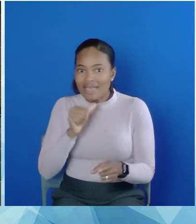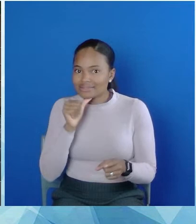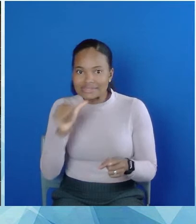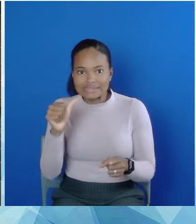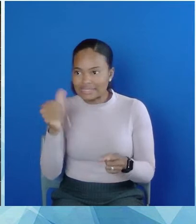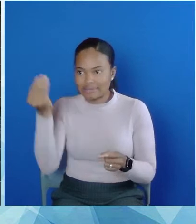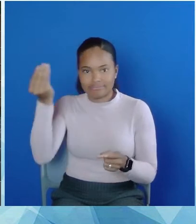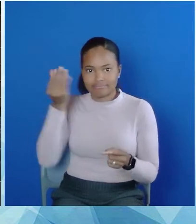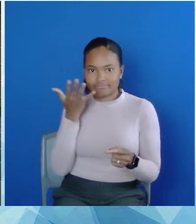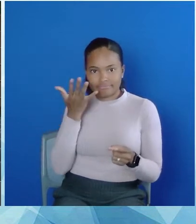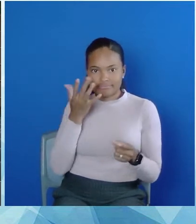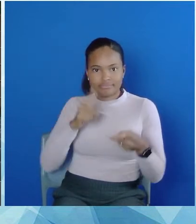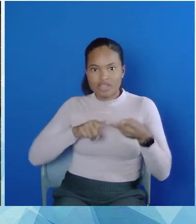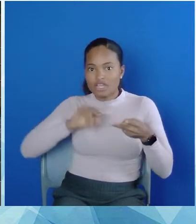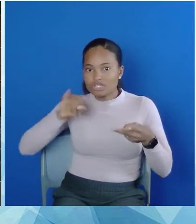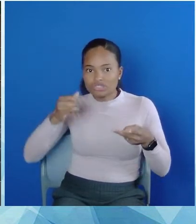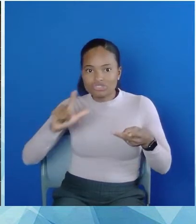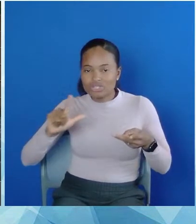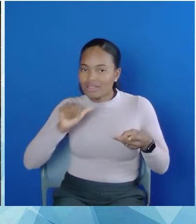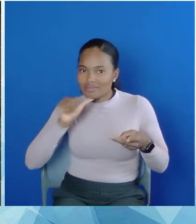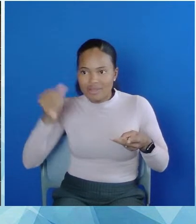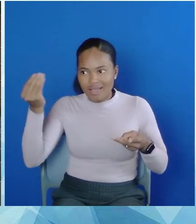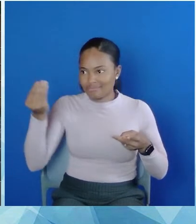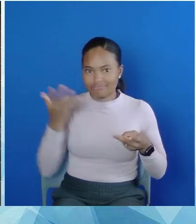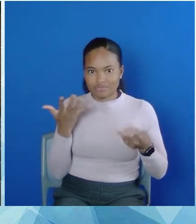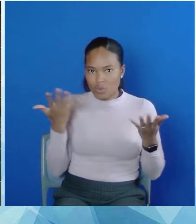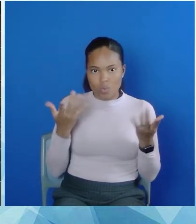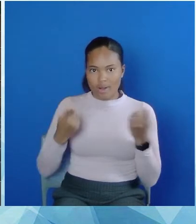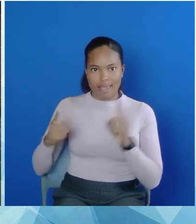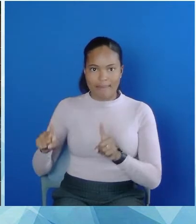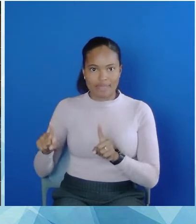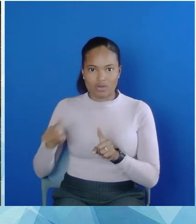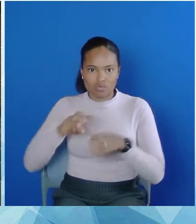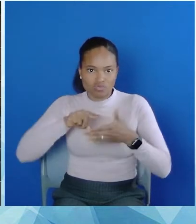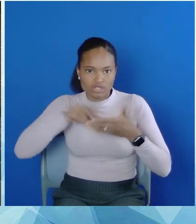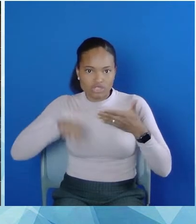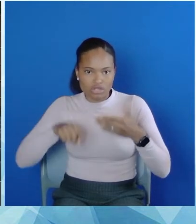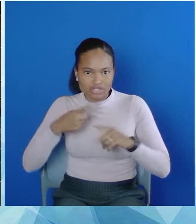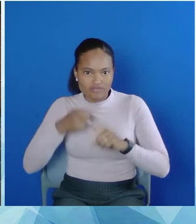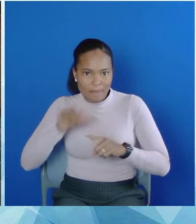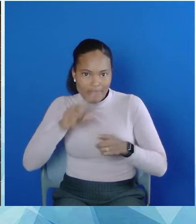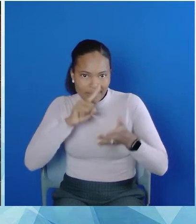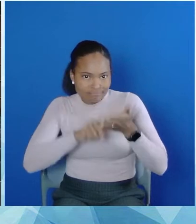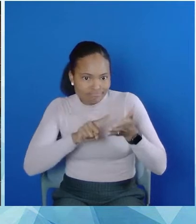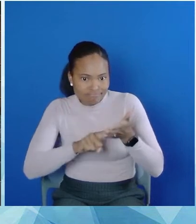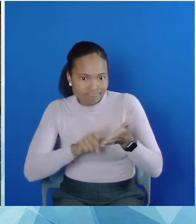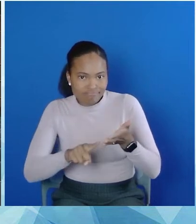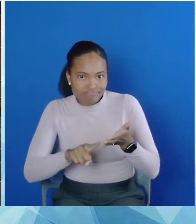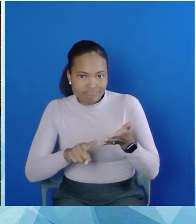get to know what was found. That wasn't shared with us. Again, failure to follow policy.